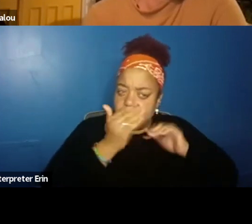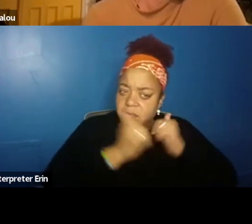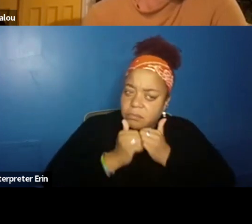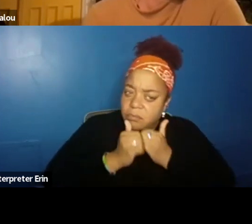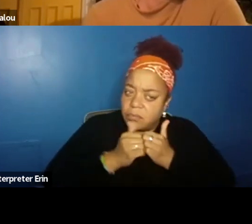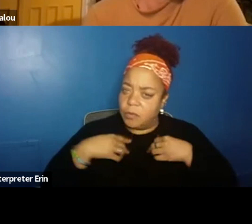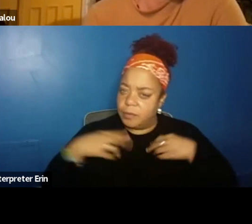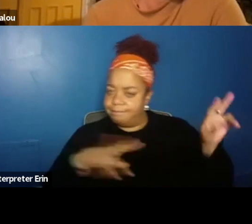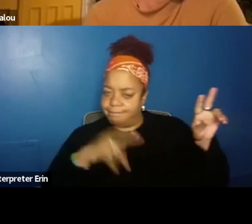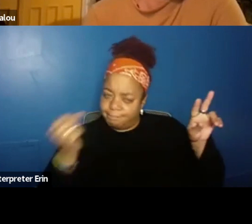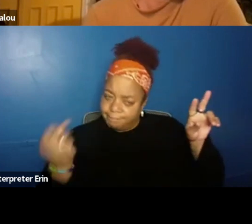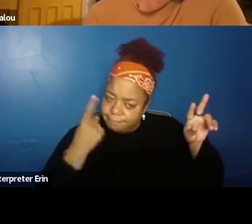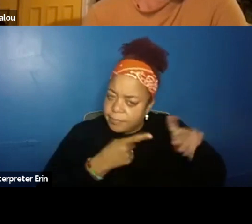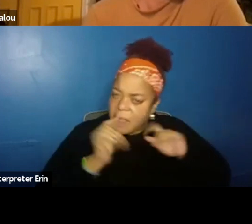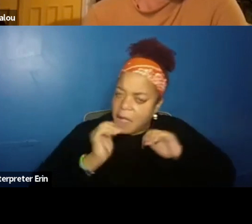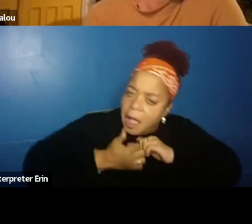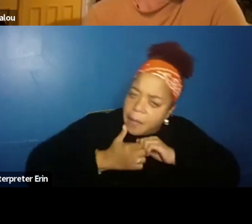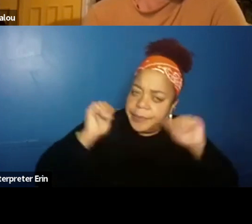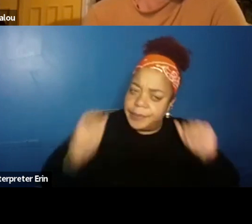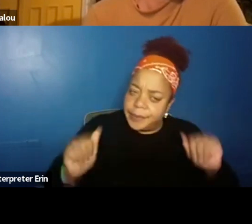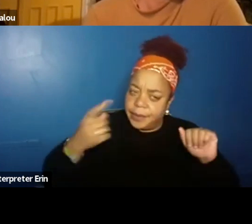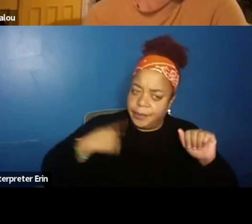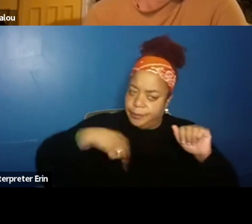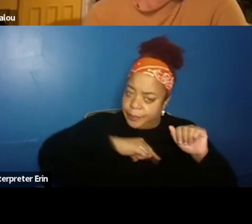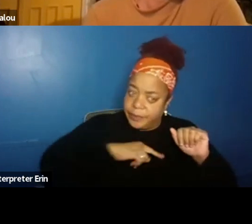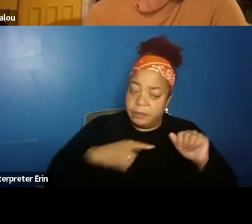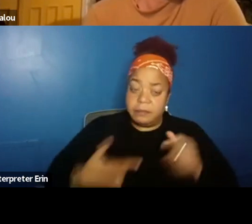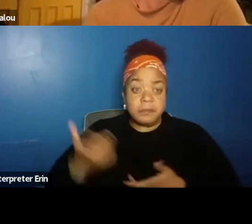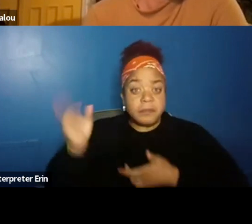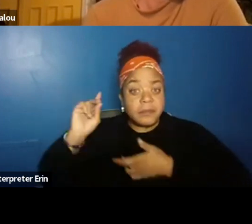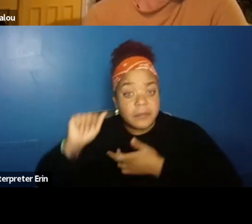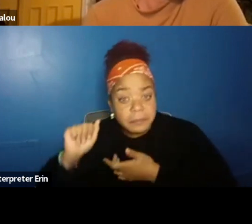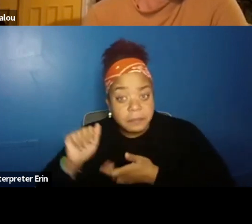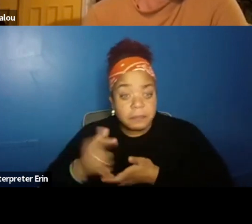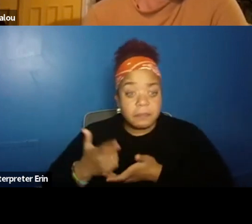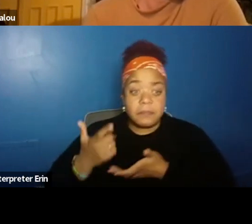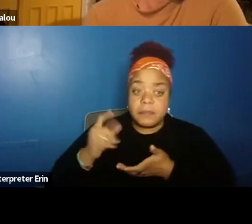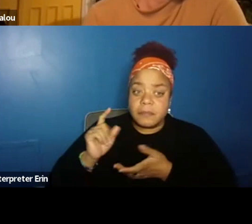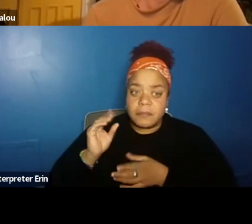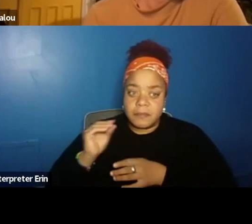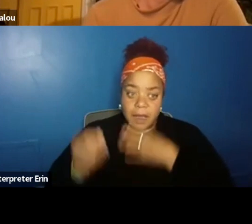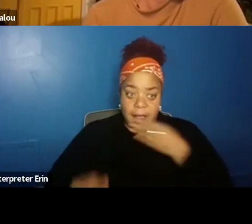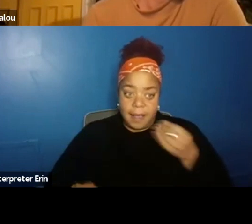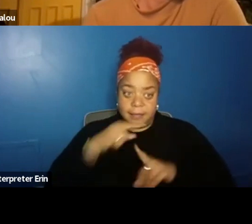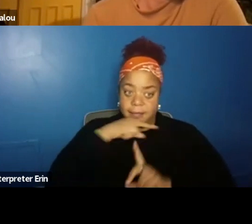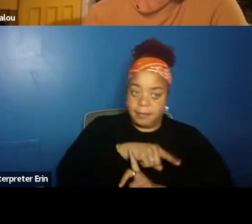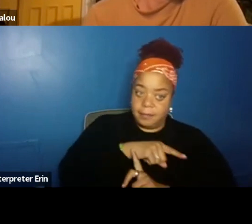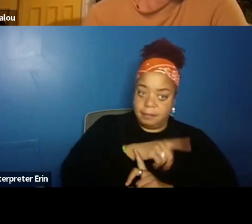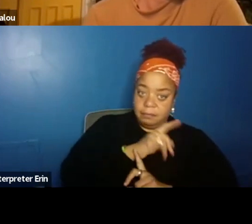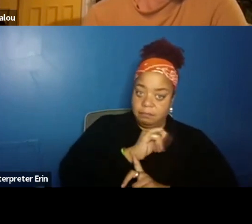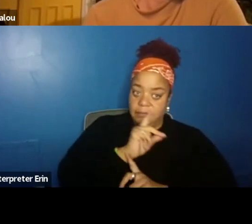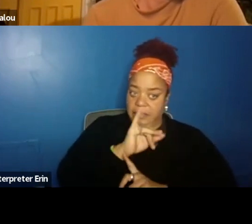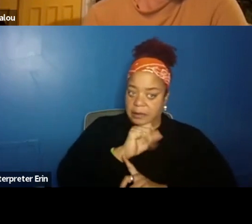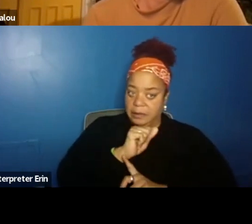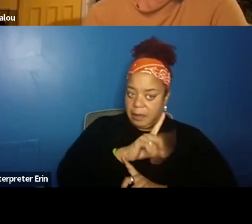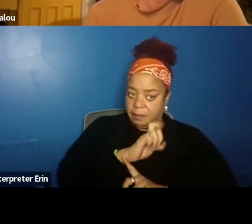we distinguish between disability and like what constitutes disabled and what doesn't constitute disabled as far as the